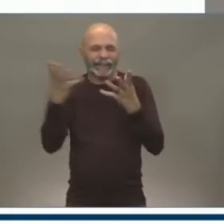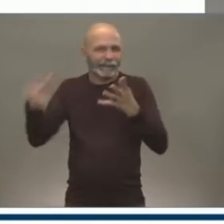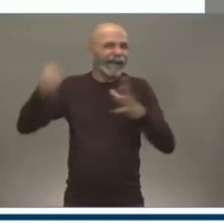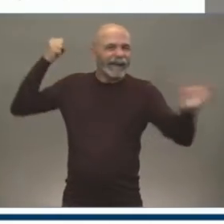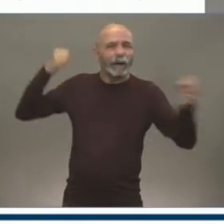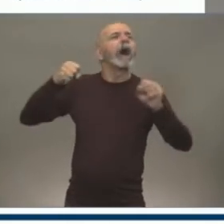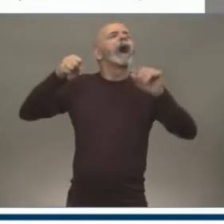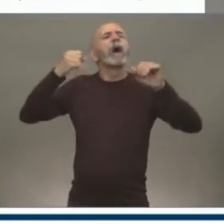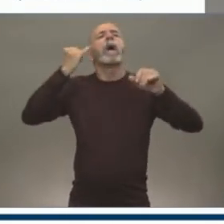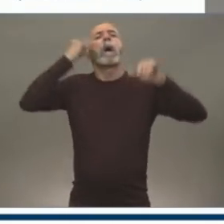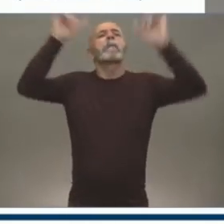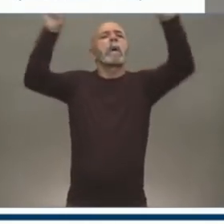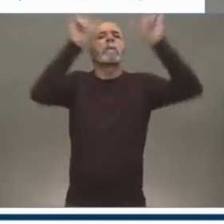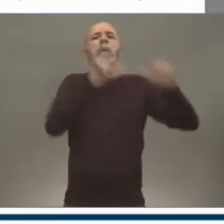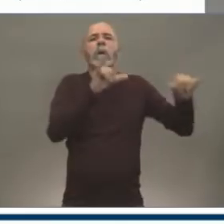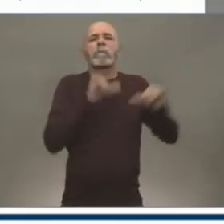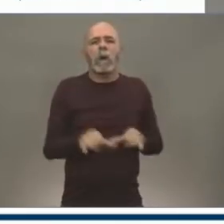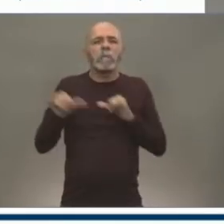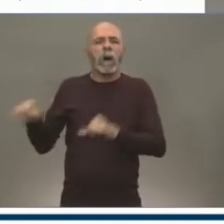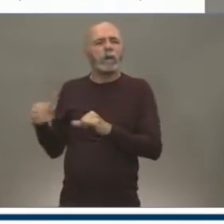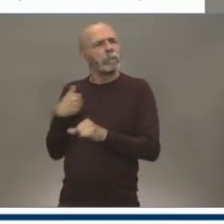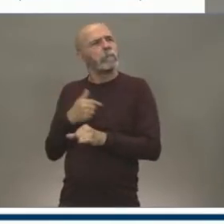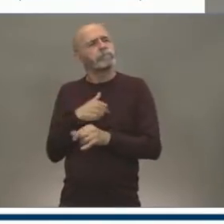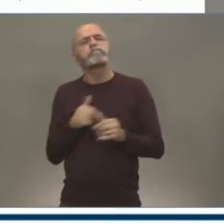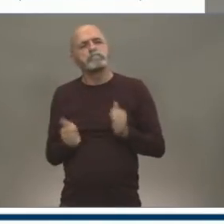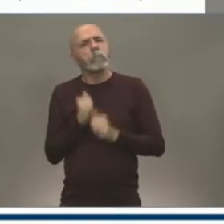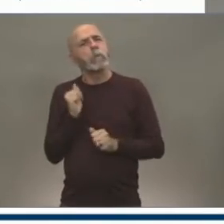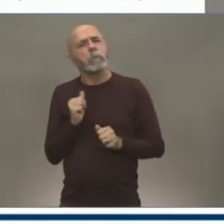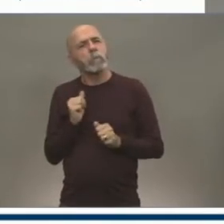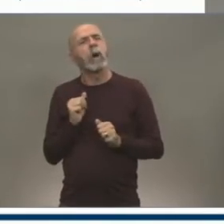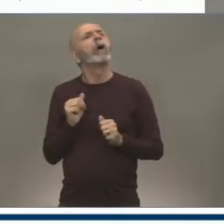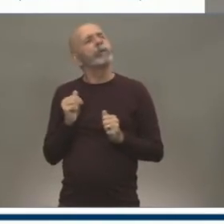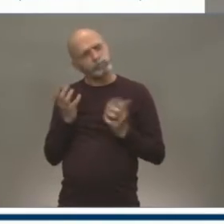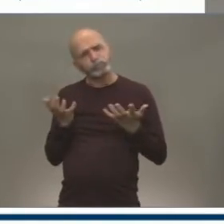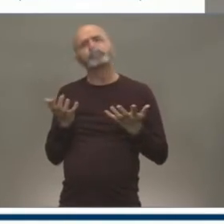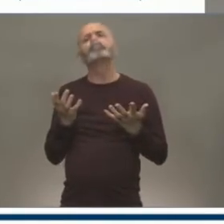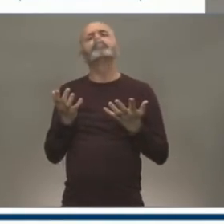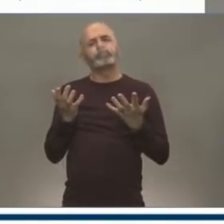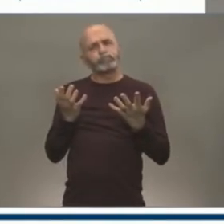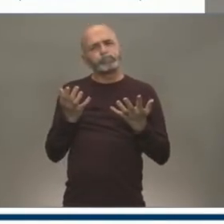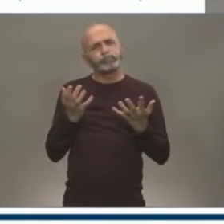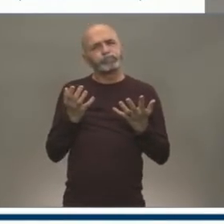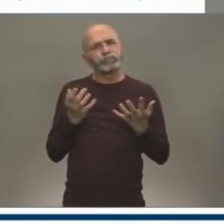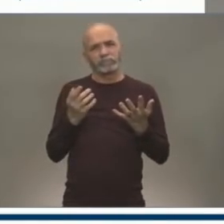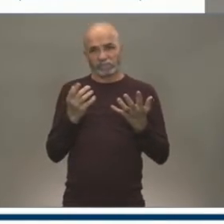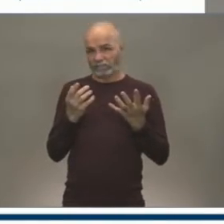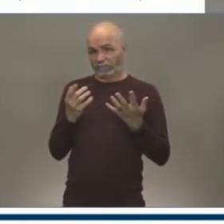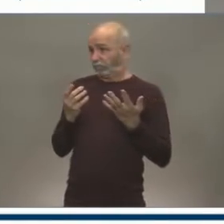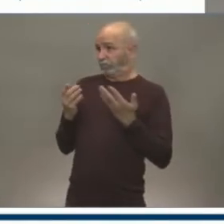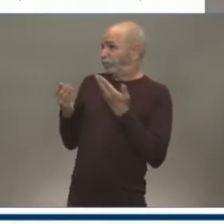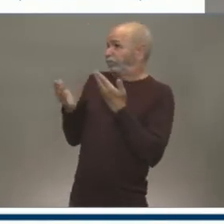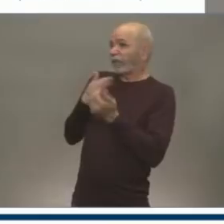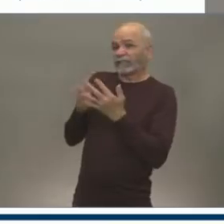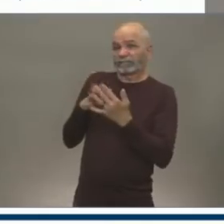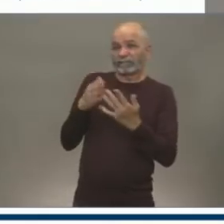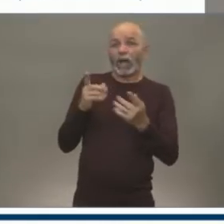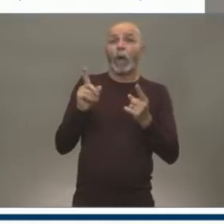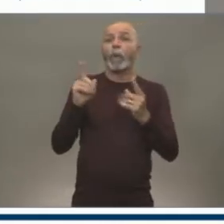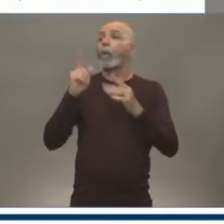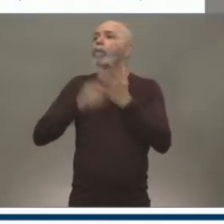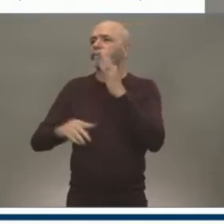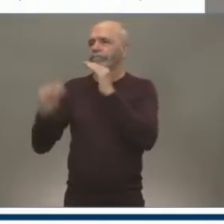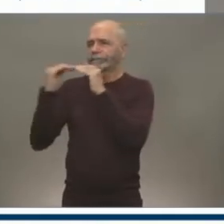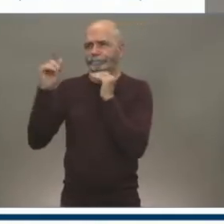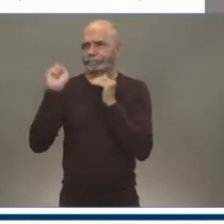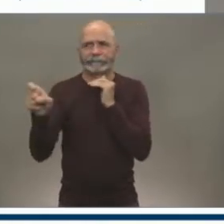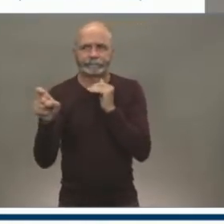all very much on the same page about what people need to do, regardless of what the the level of COVID-19,